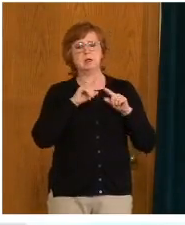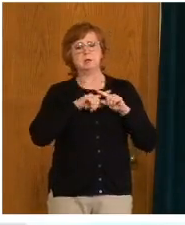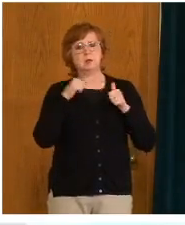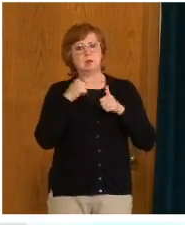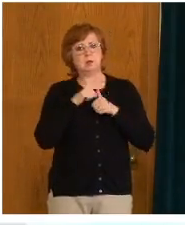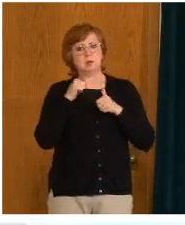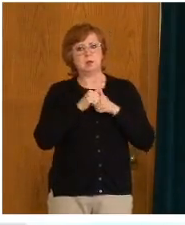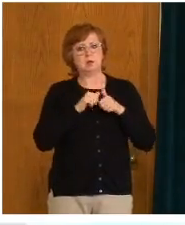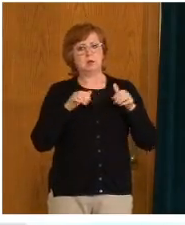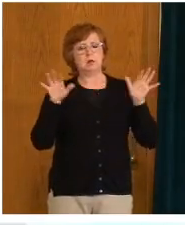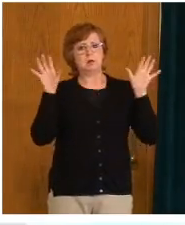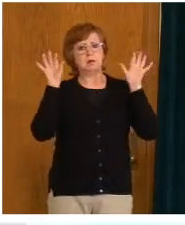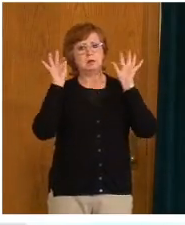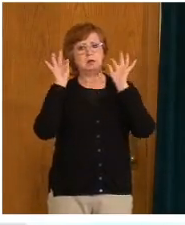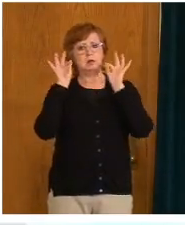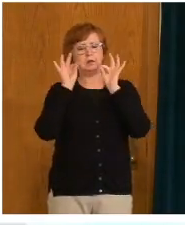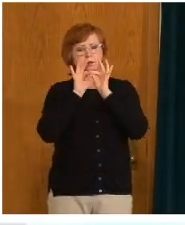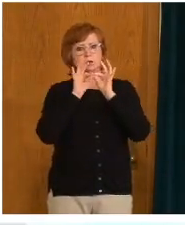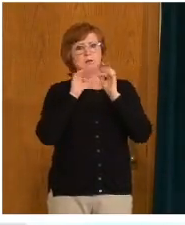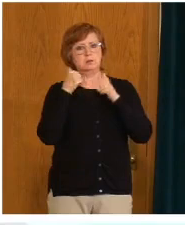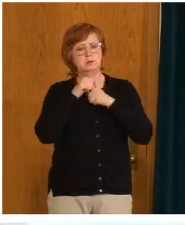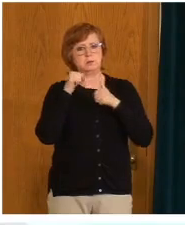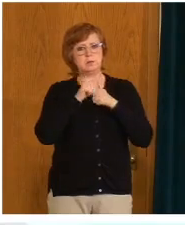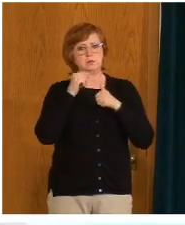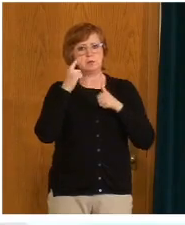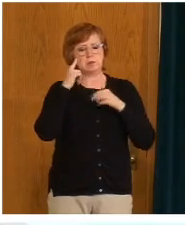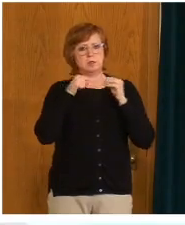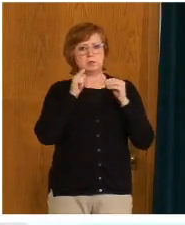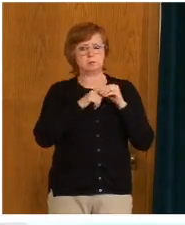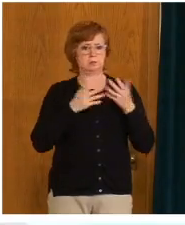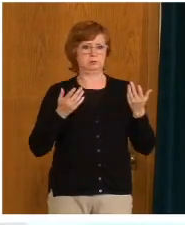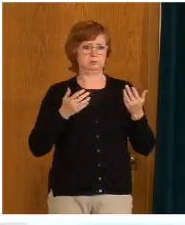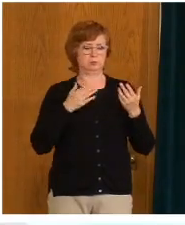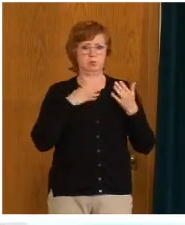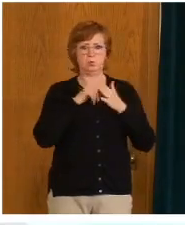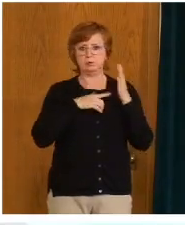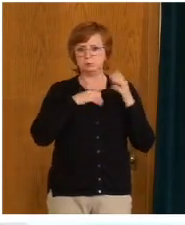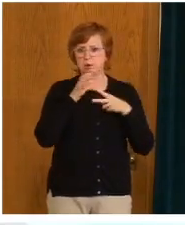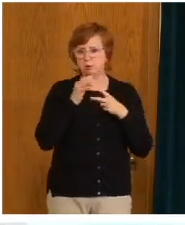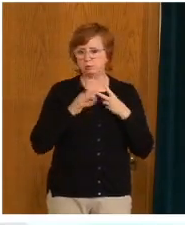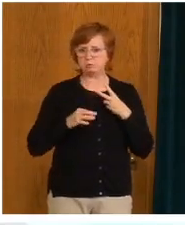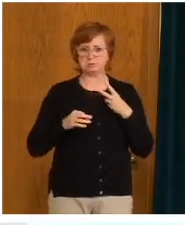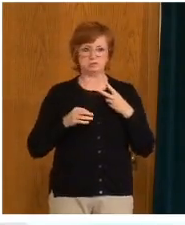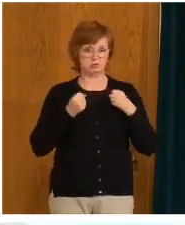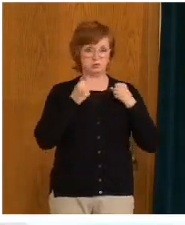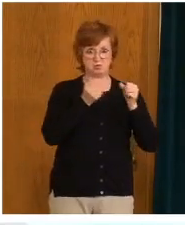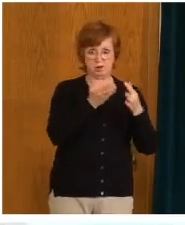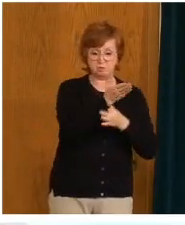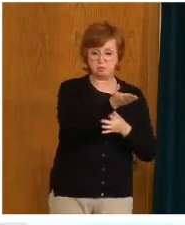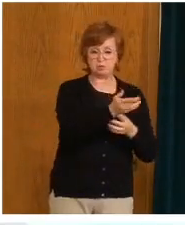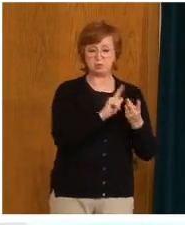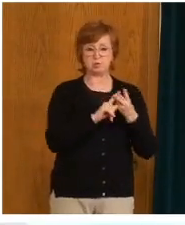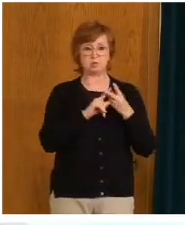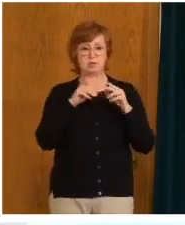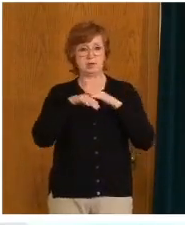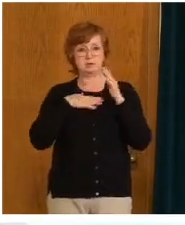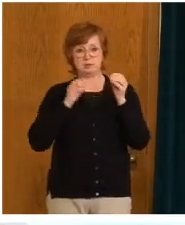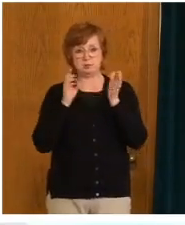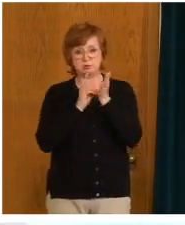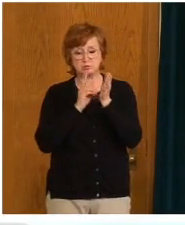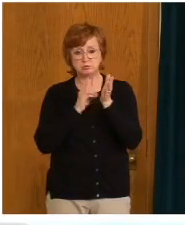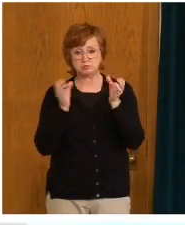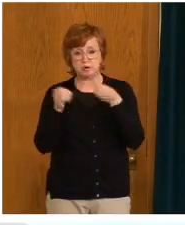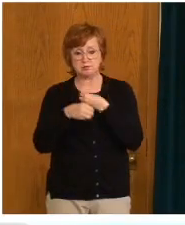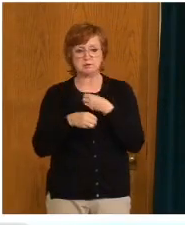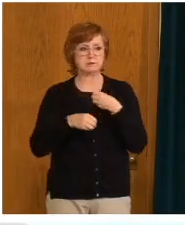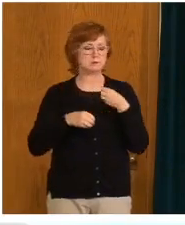there a drive-through, a pharmacy, an SHA clinic, a physician's office? Because I think it is very convenient, but there may be